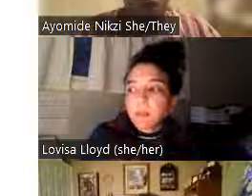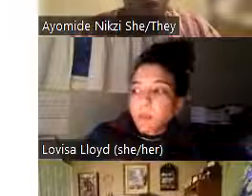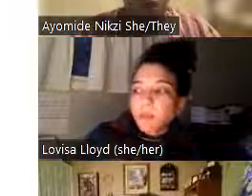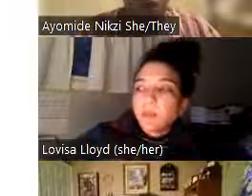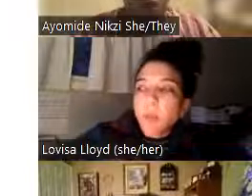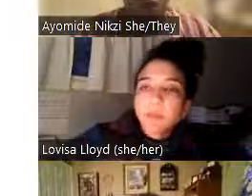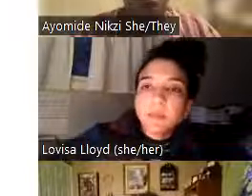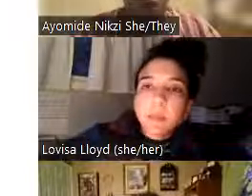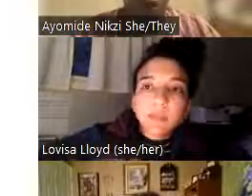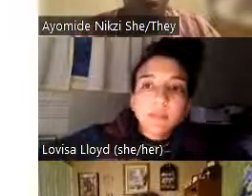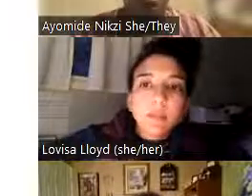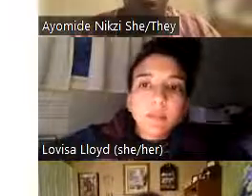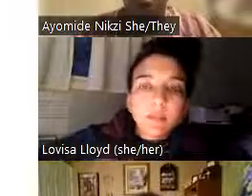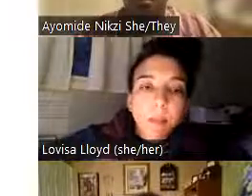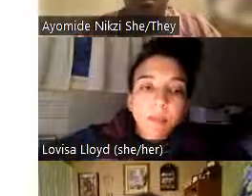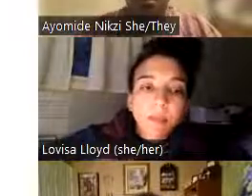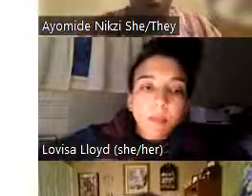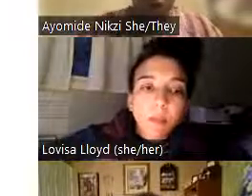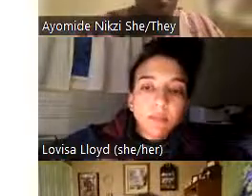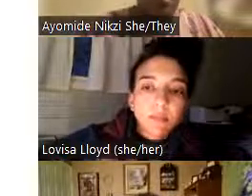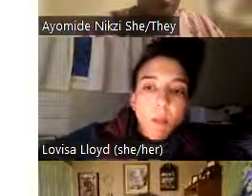as well as city staff